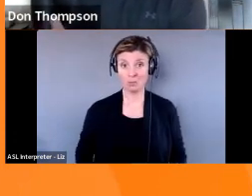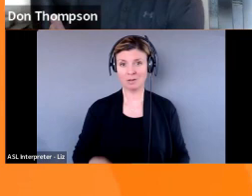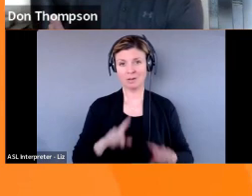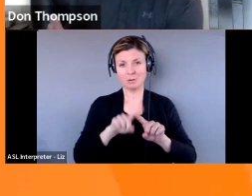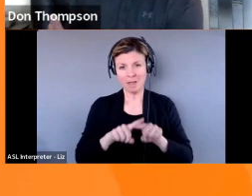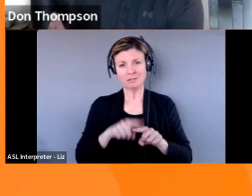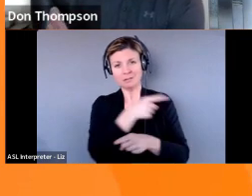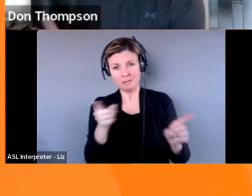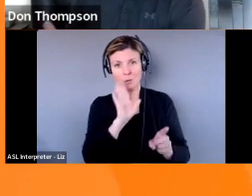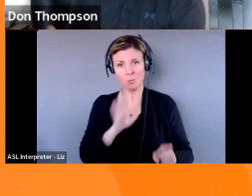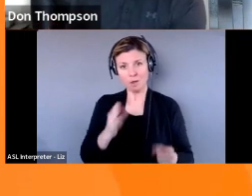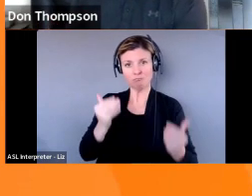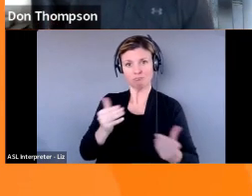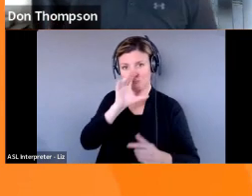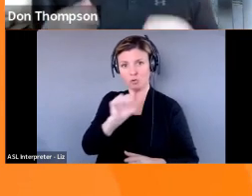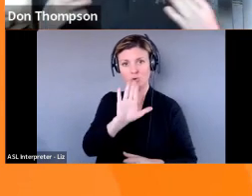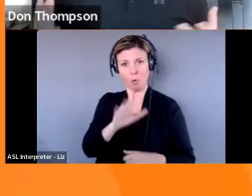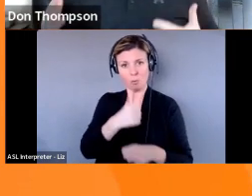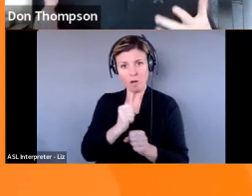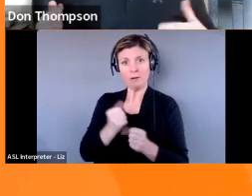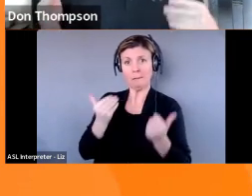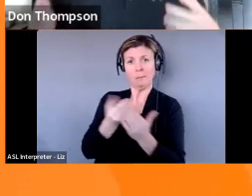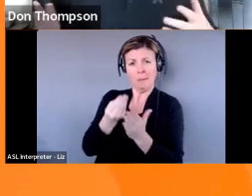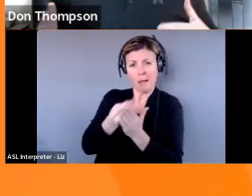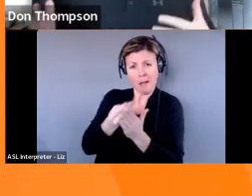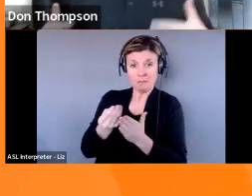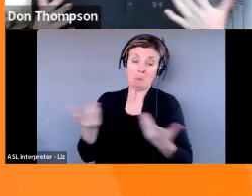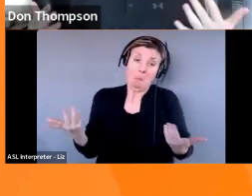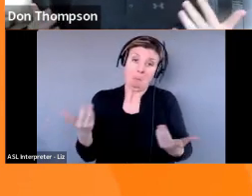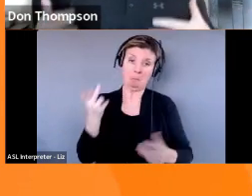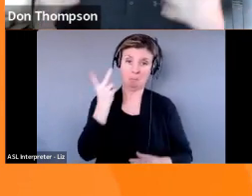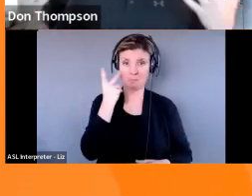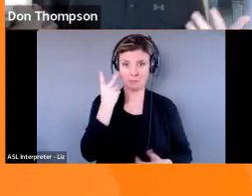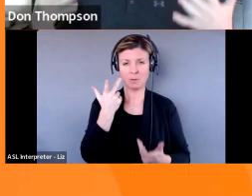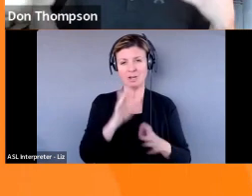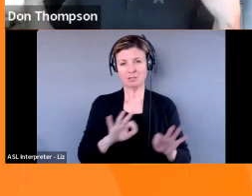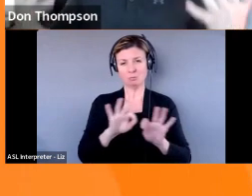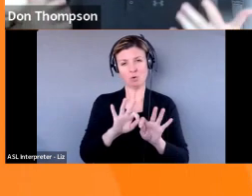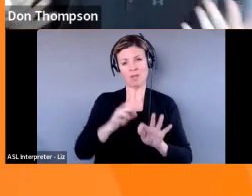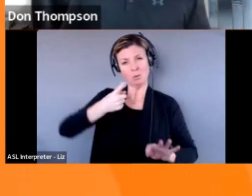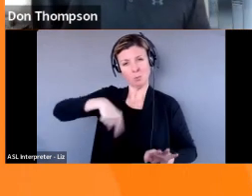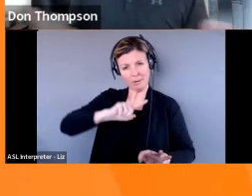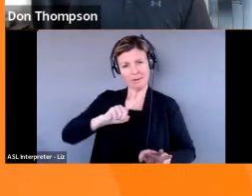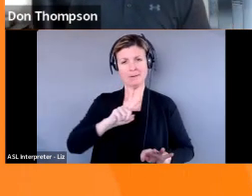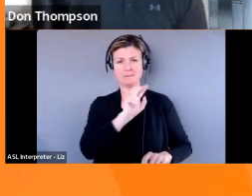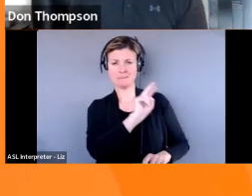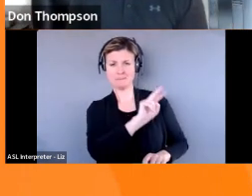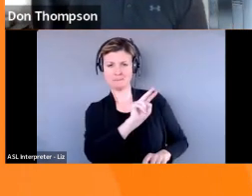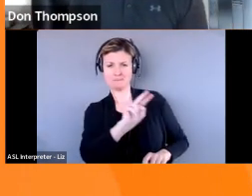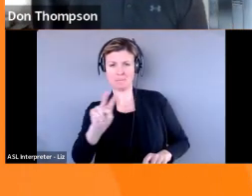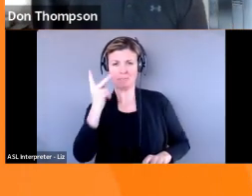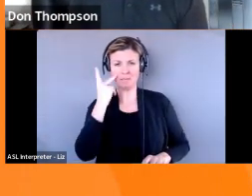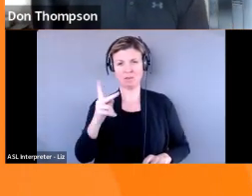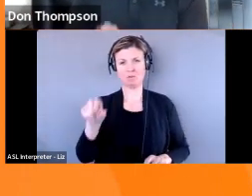on the platform. However, what we can do is look at how much people are paying for other competitive products on the